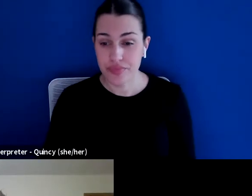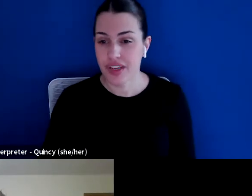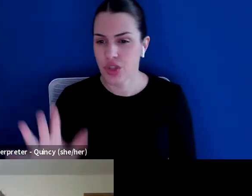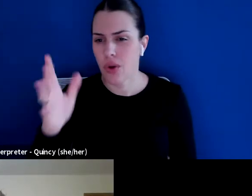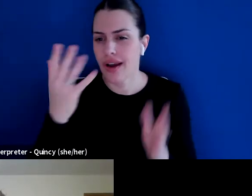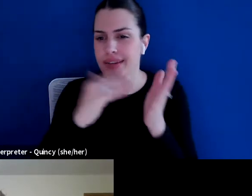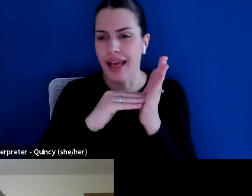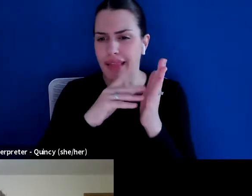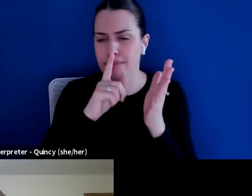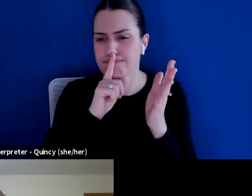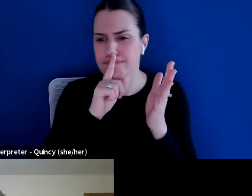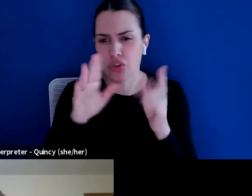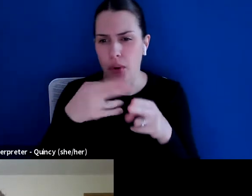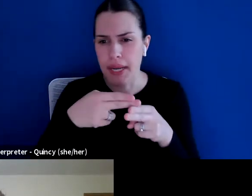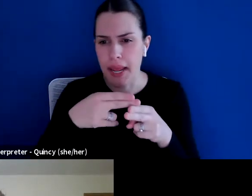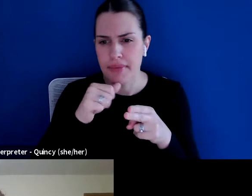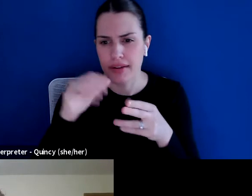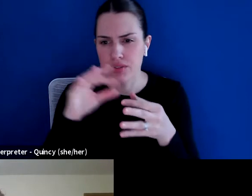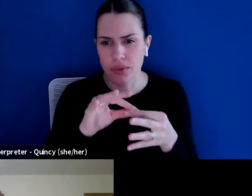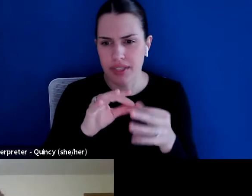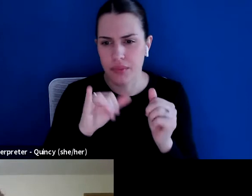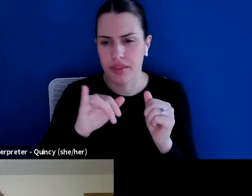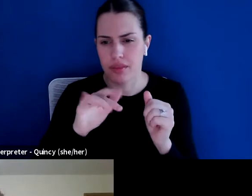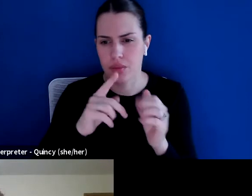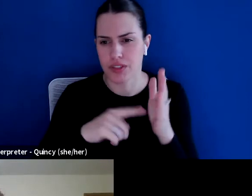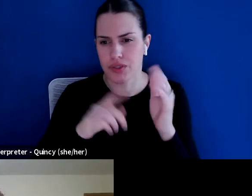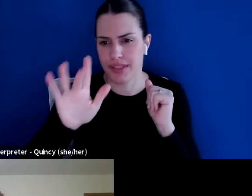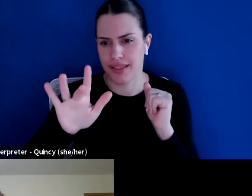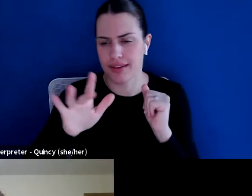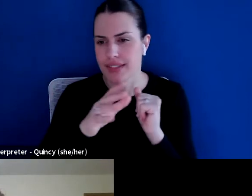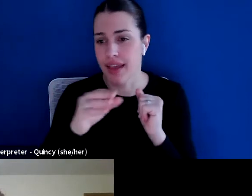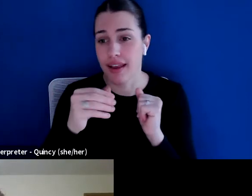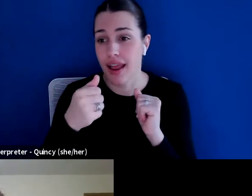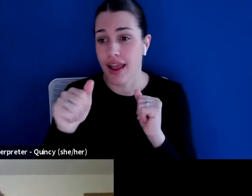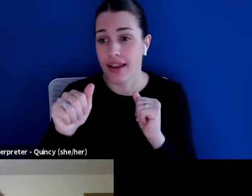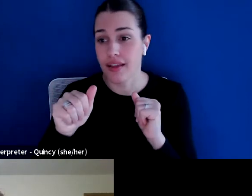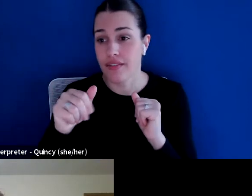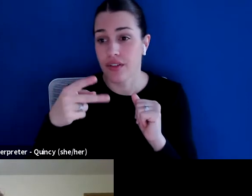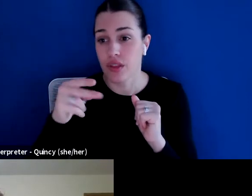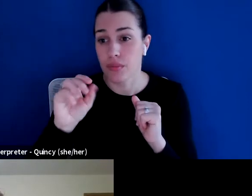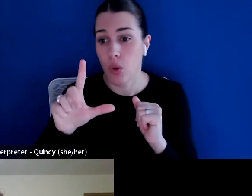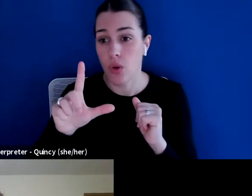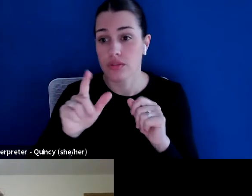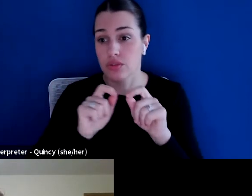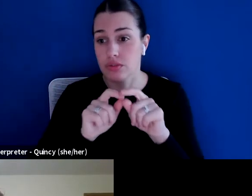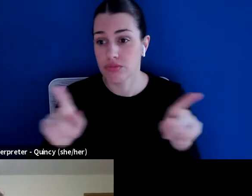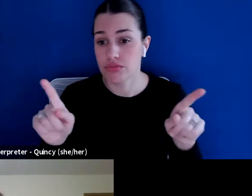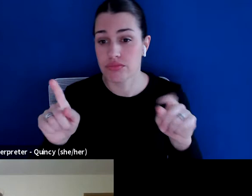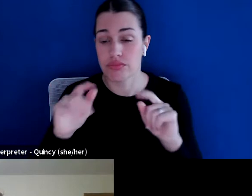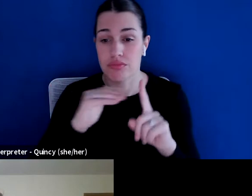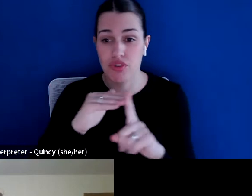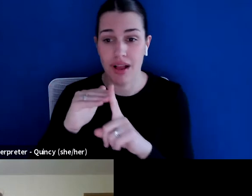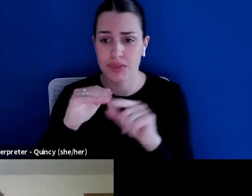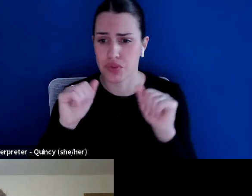anonymous. Your name won't be associated with the option that you select. And of course, with any of the polls or any prompts that we send out, you